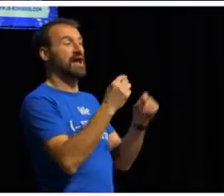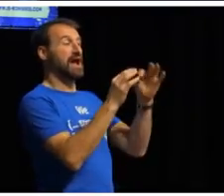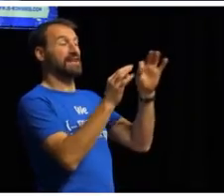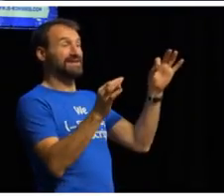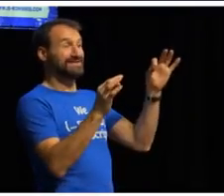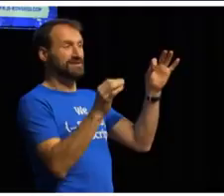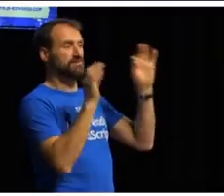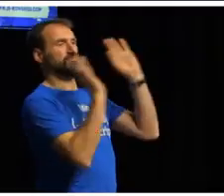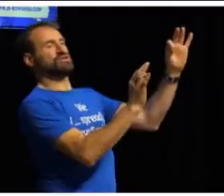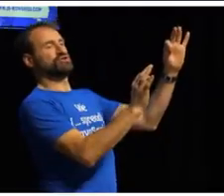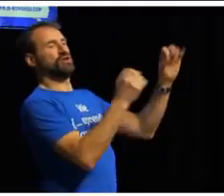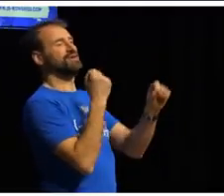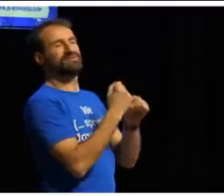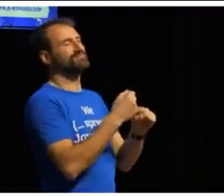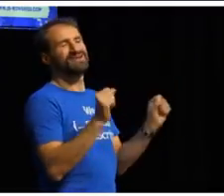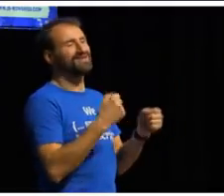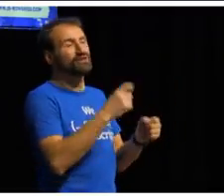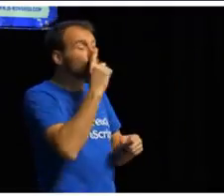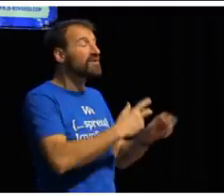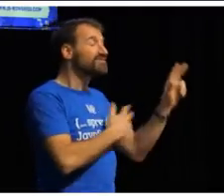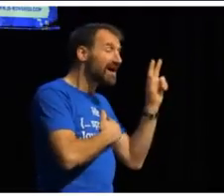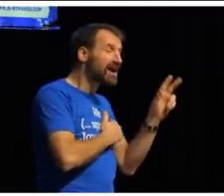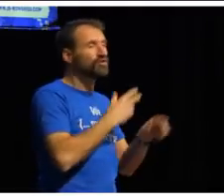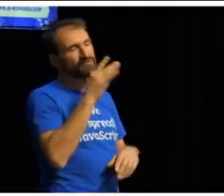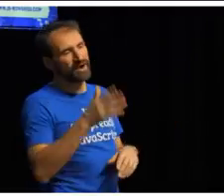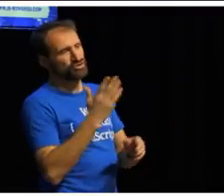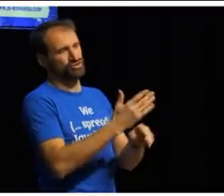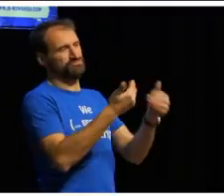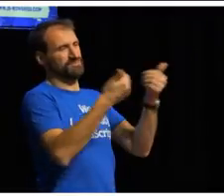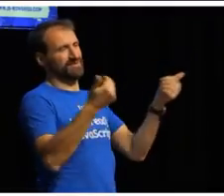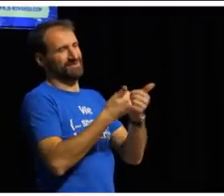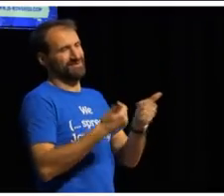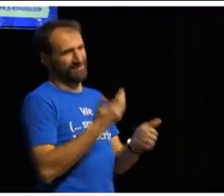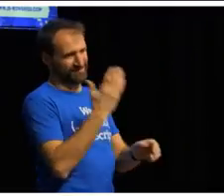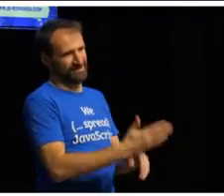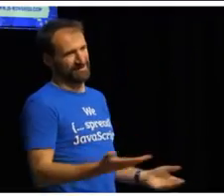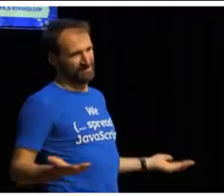true values from the false values. Those are the false ones,